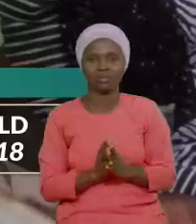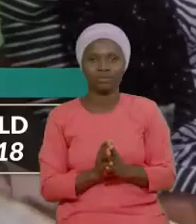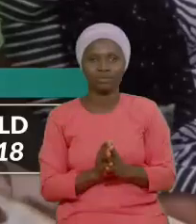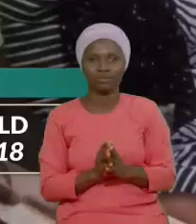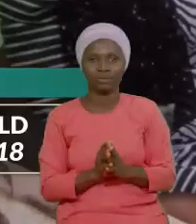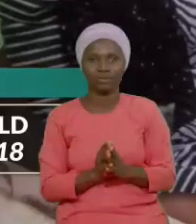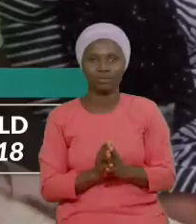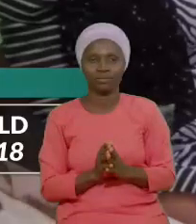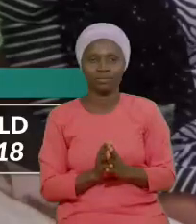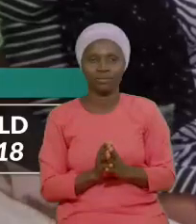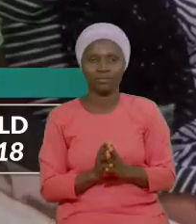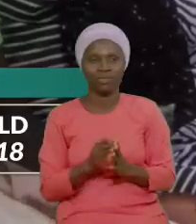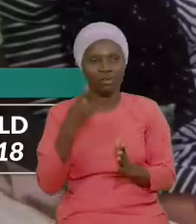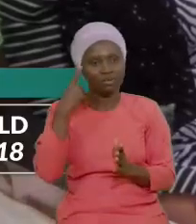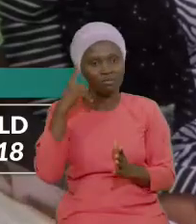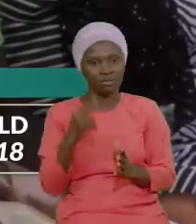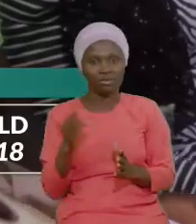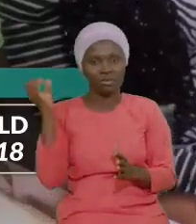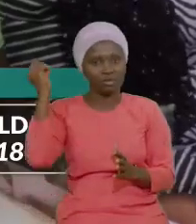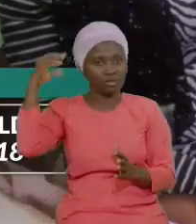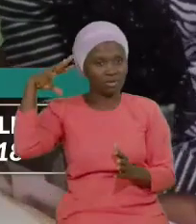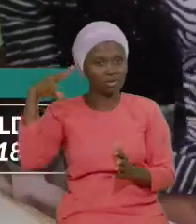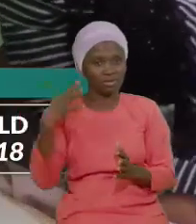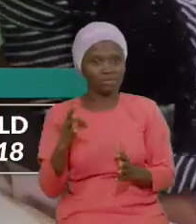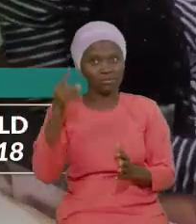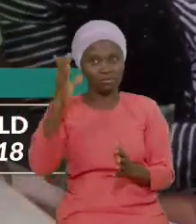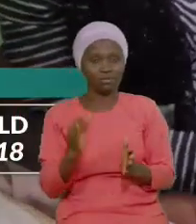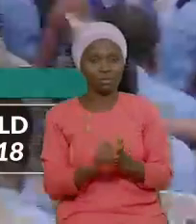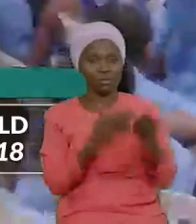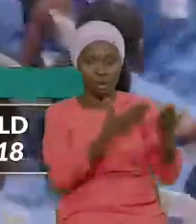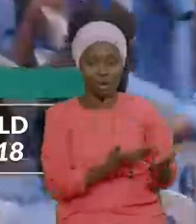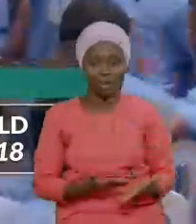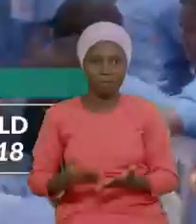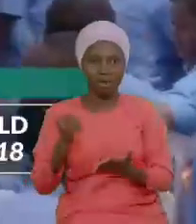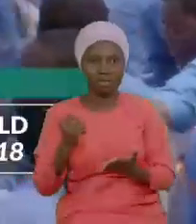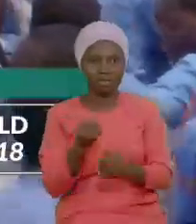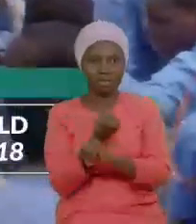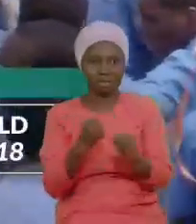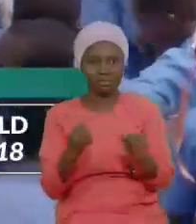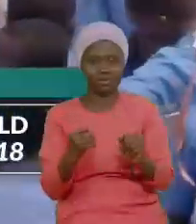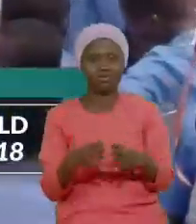For the grace of God that bringeth salvation.